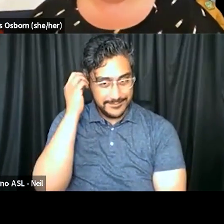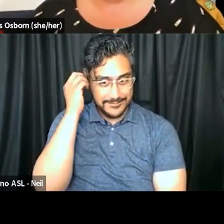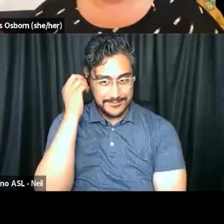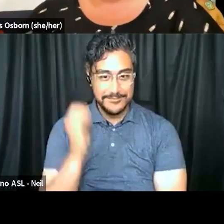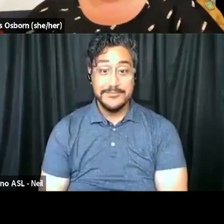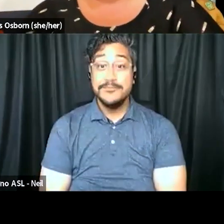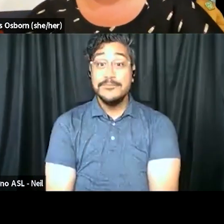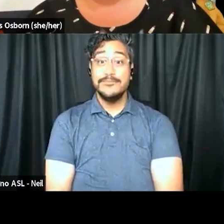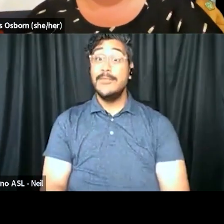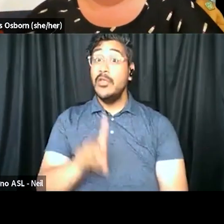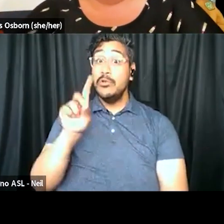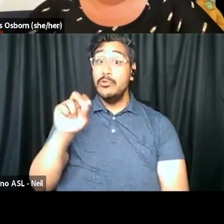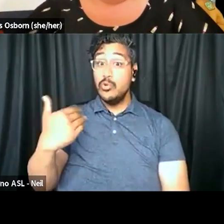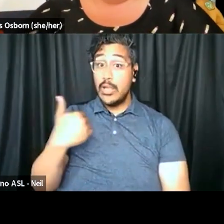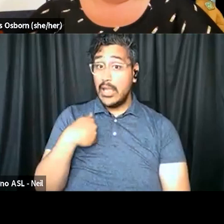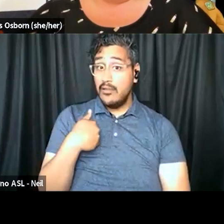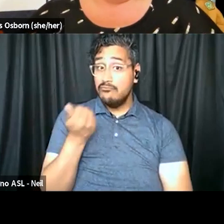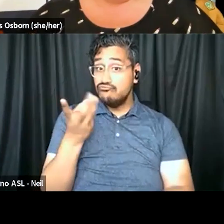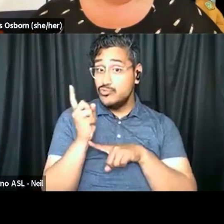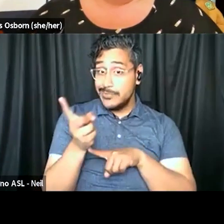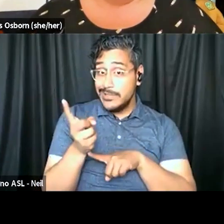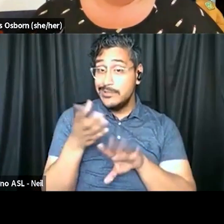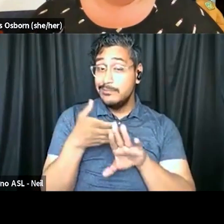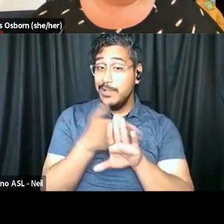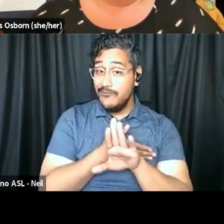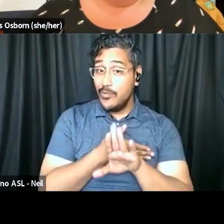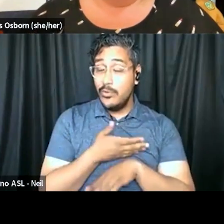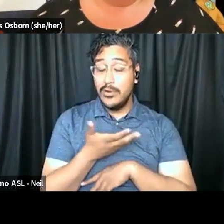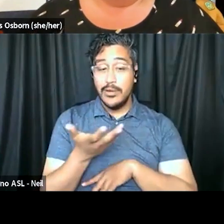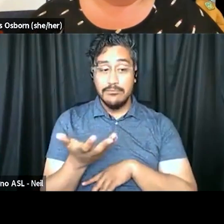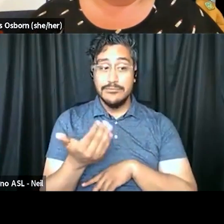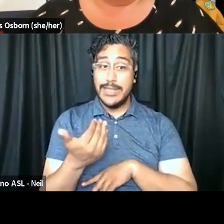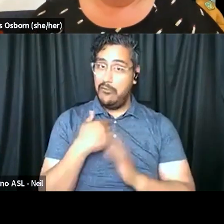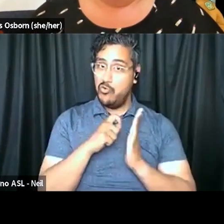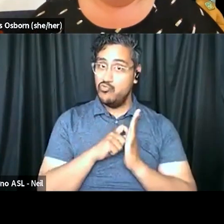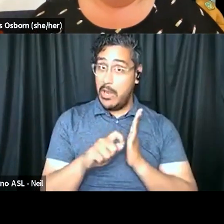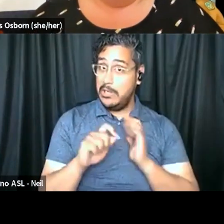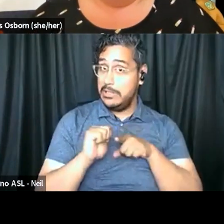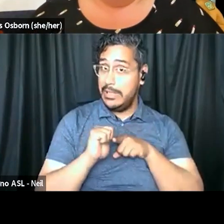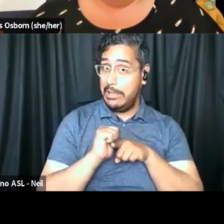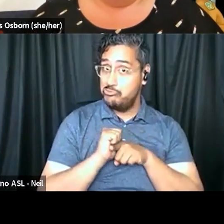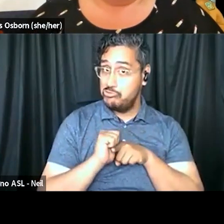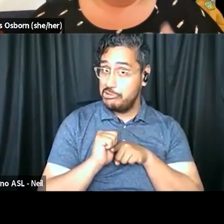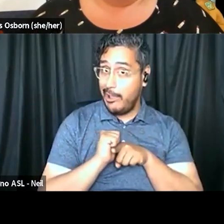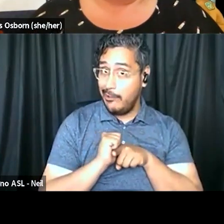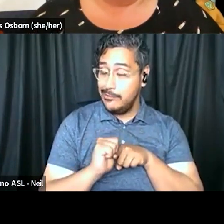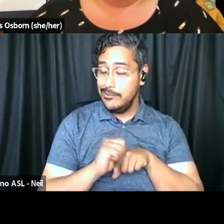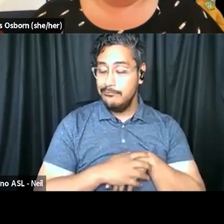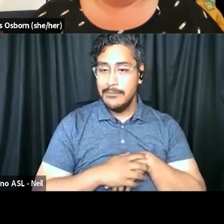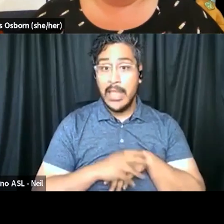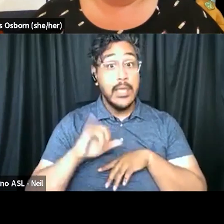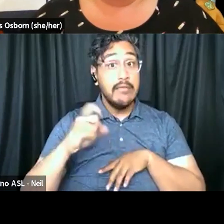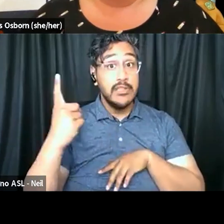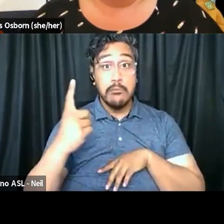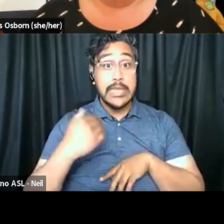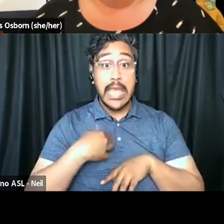So we do have just a couple of minutes before we get into our writing exercises. If anyone has a question they want to